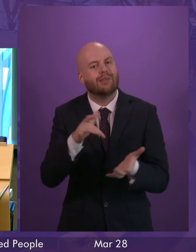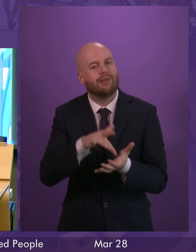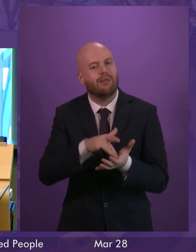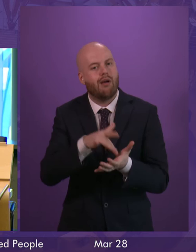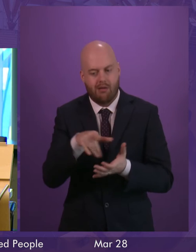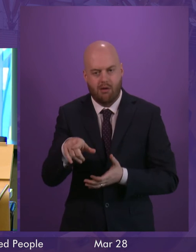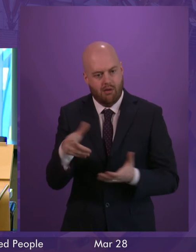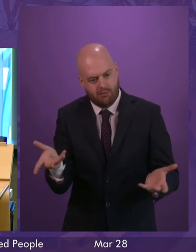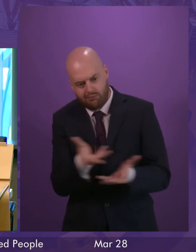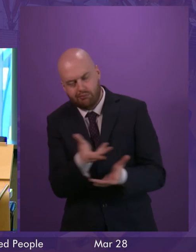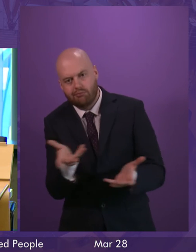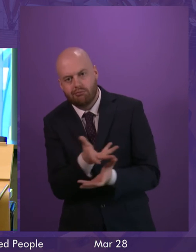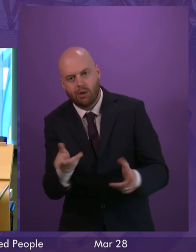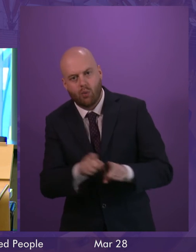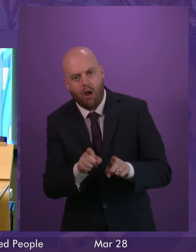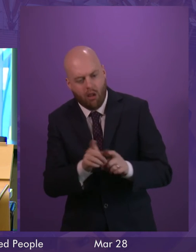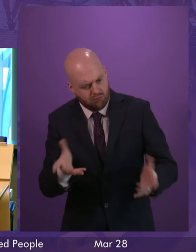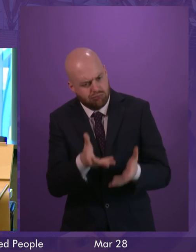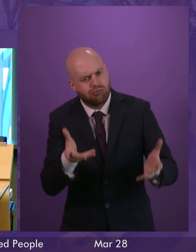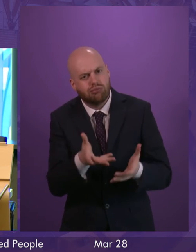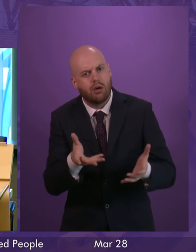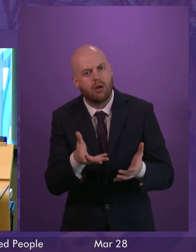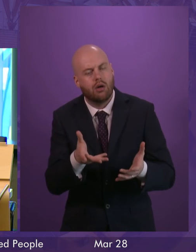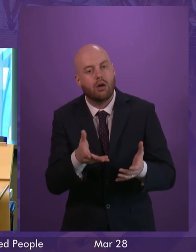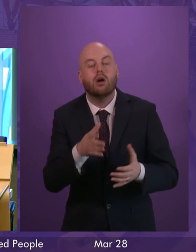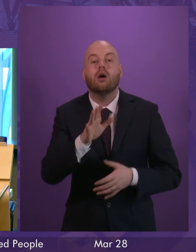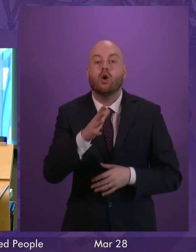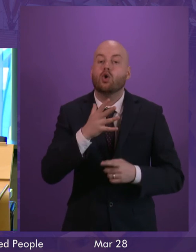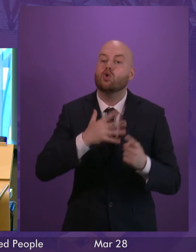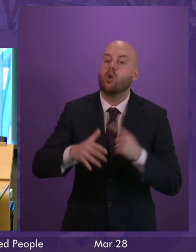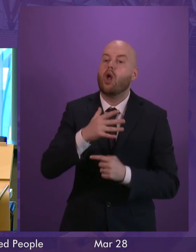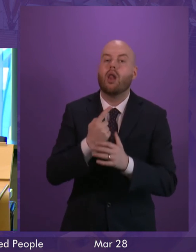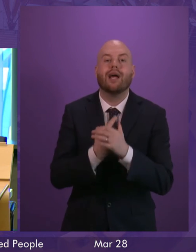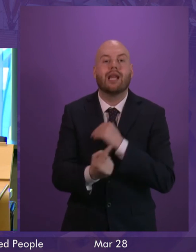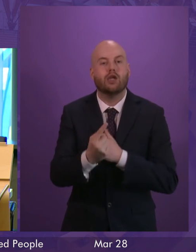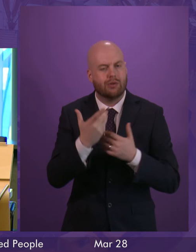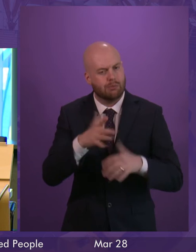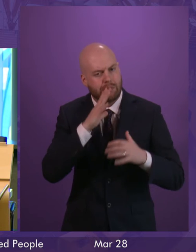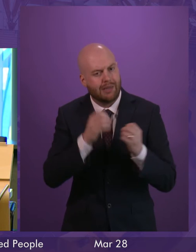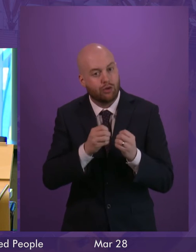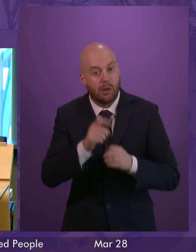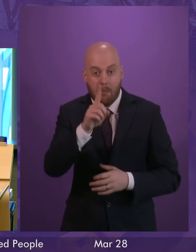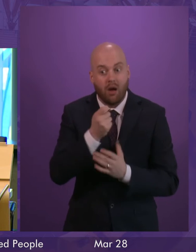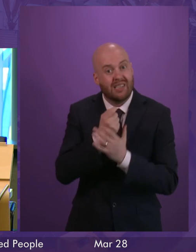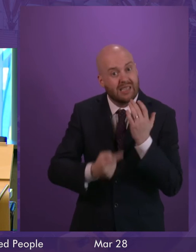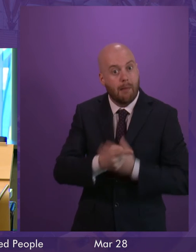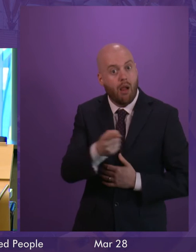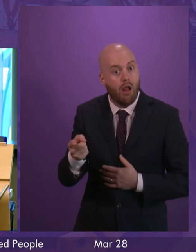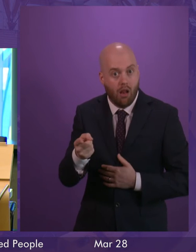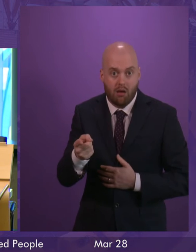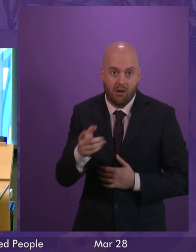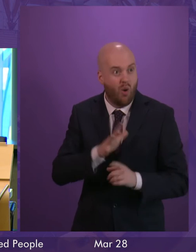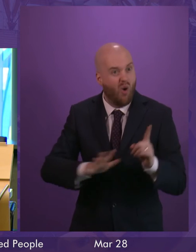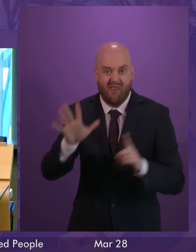community. The matter of social isolation and loneliness has been mentioned already but it's experienced by disabled people across